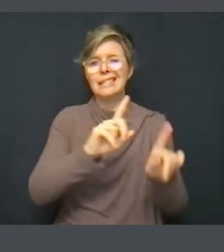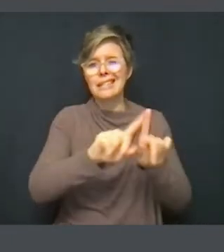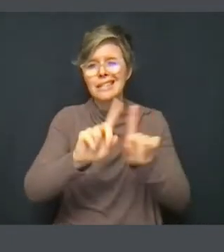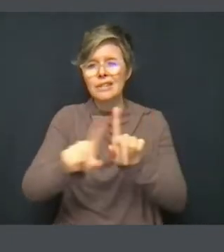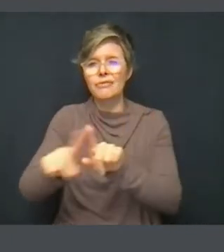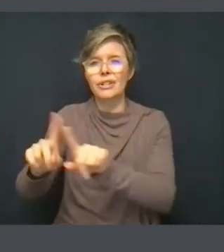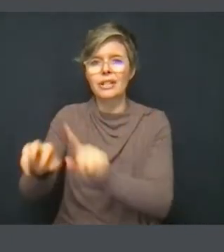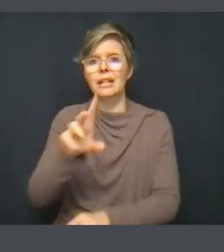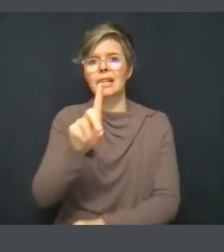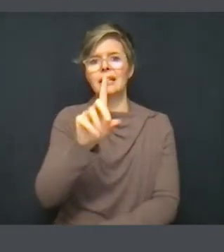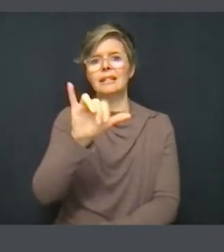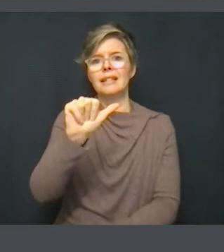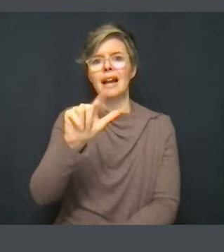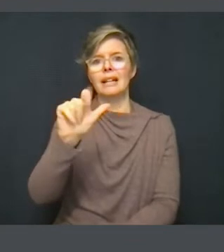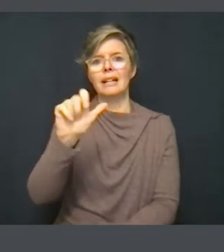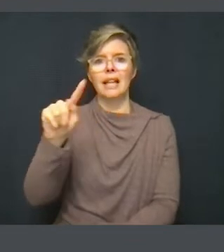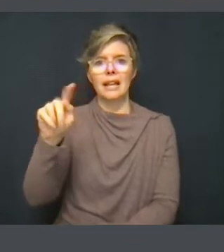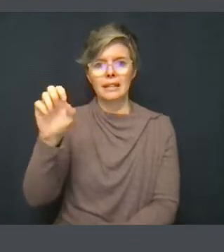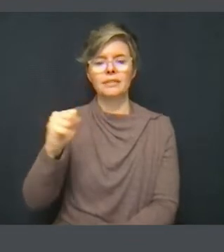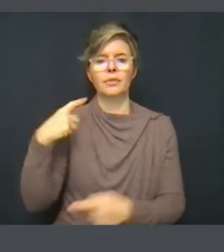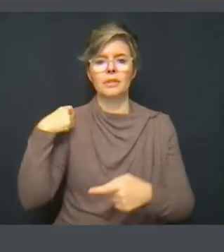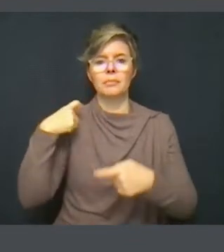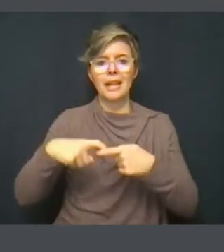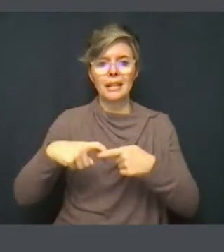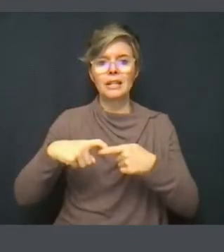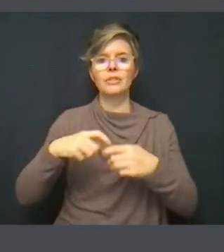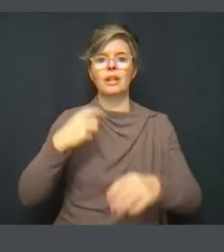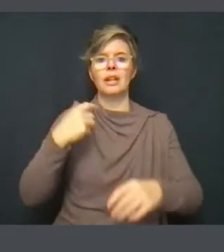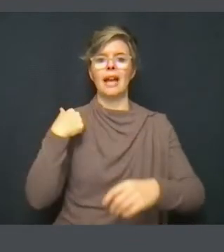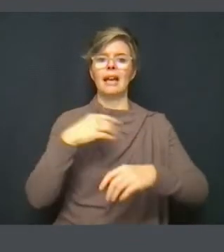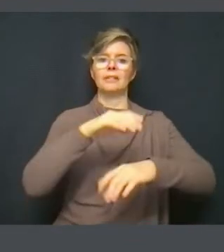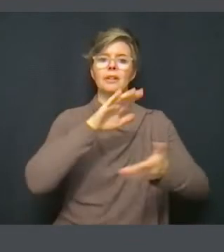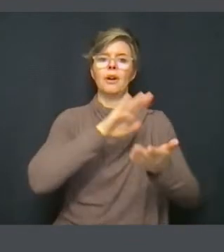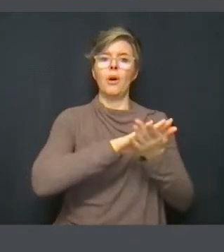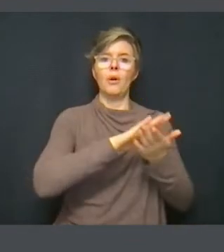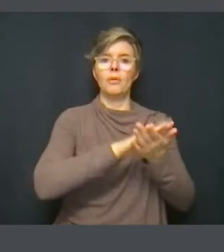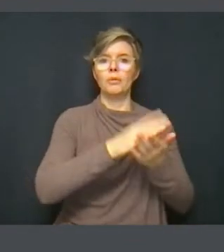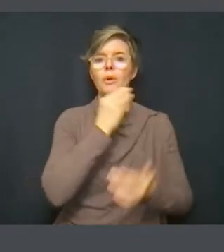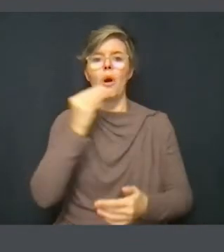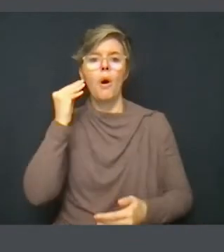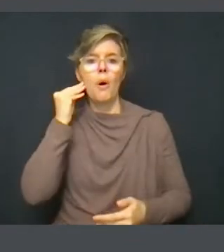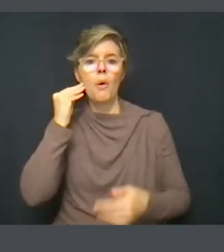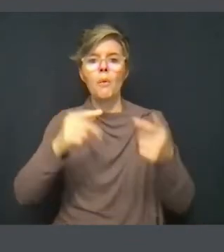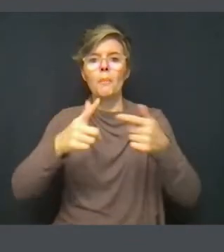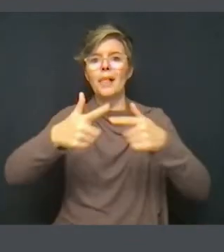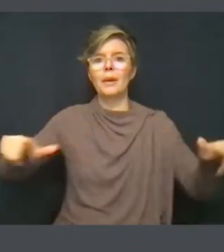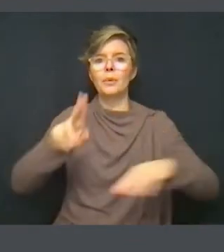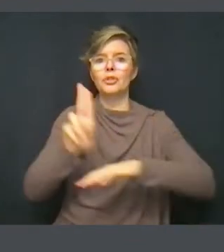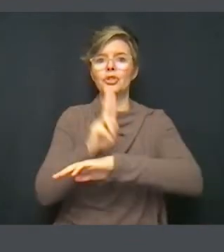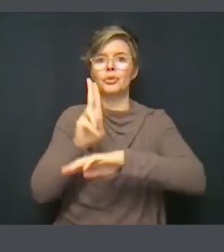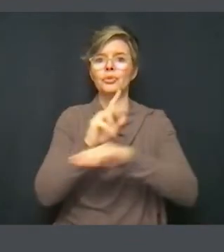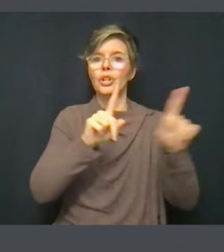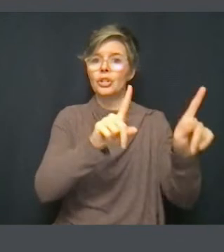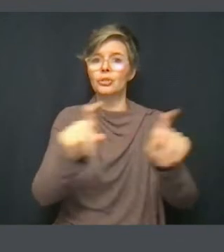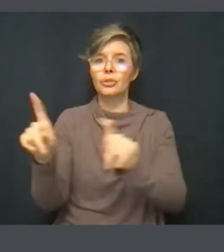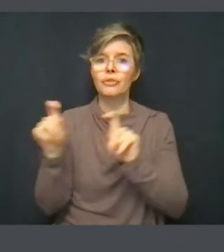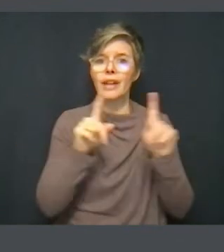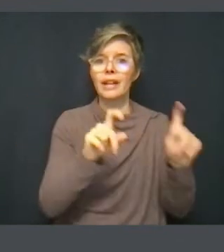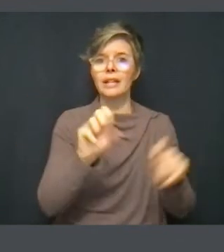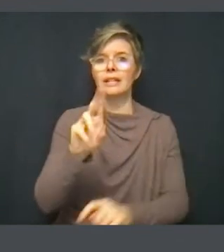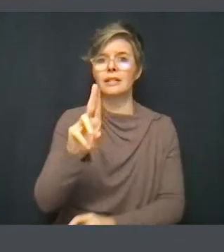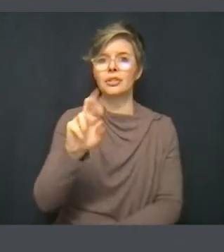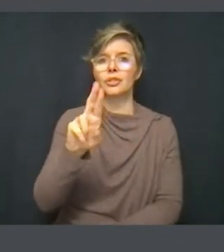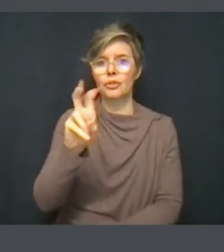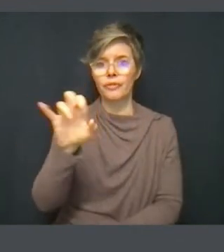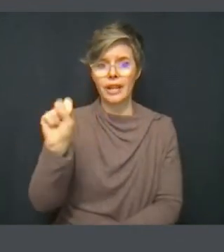It includes these kind of questionnaire surveys, one intended for parents, one intended for teachers, that give you tons of